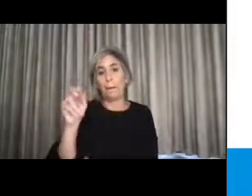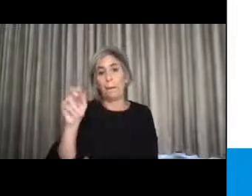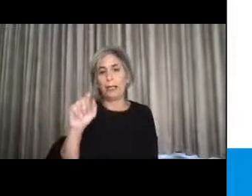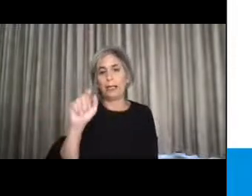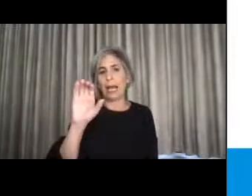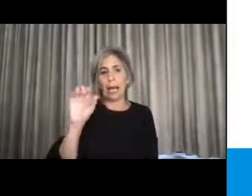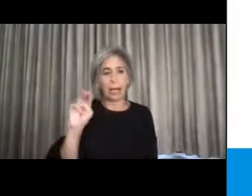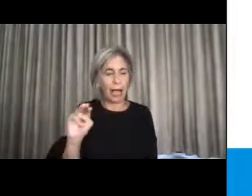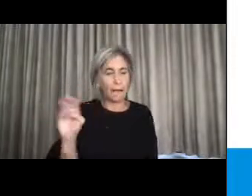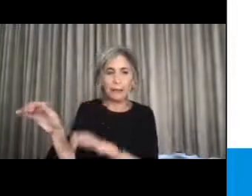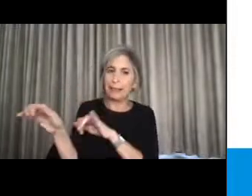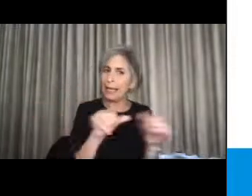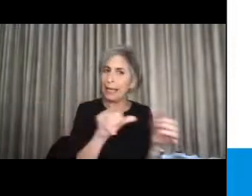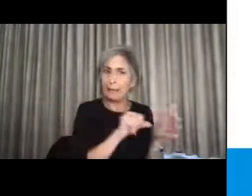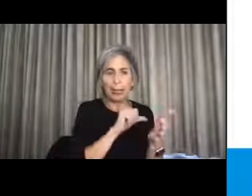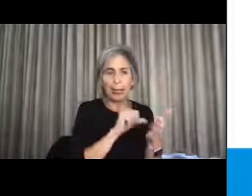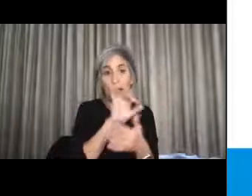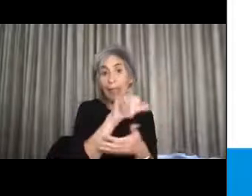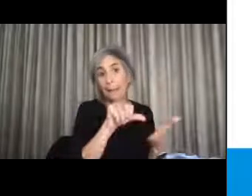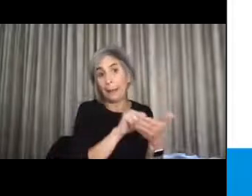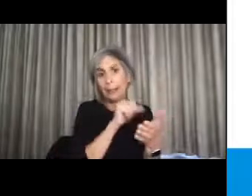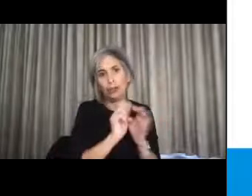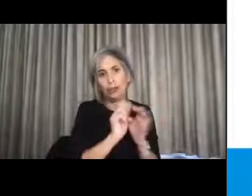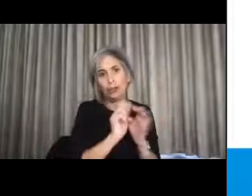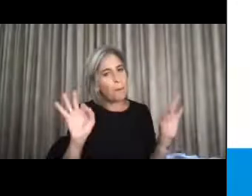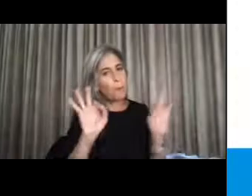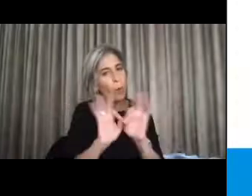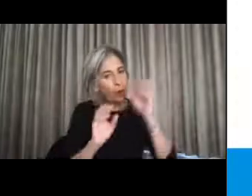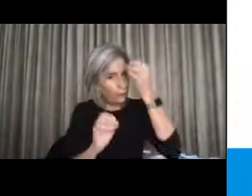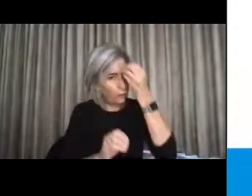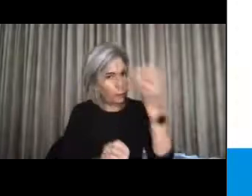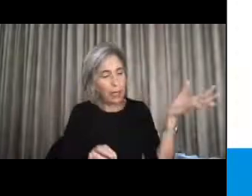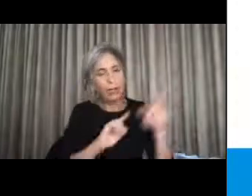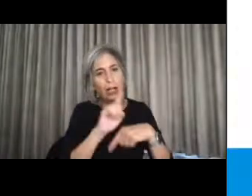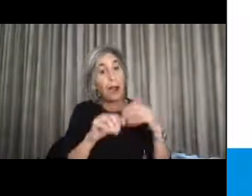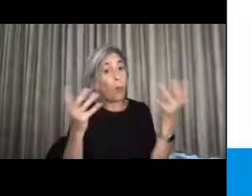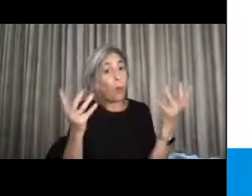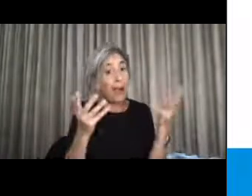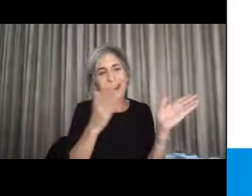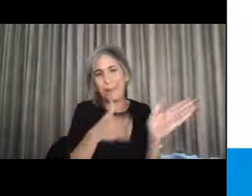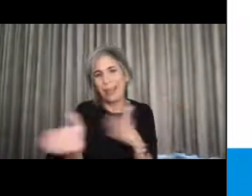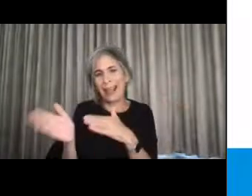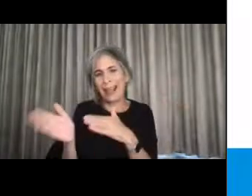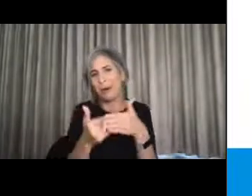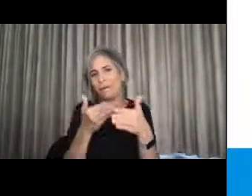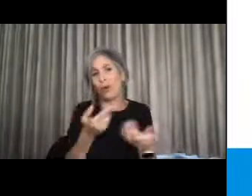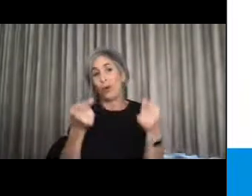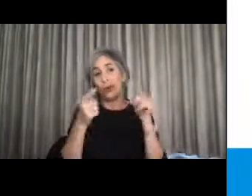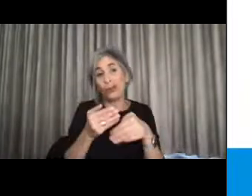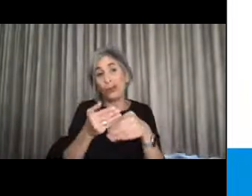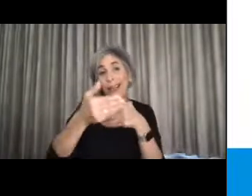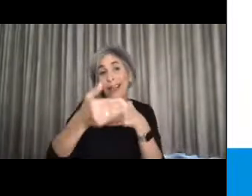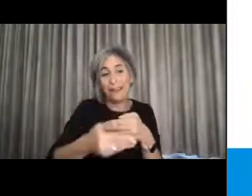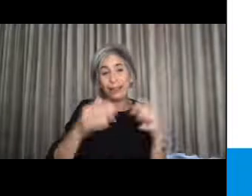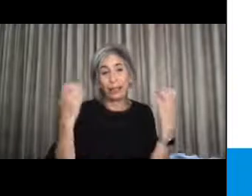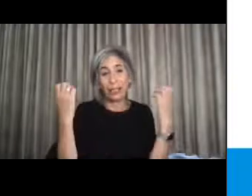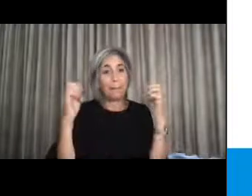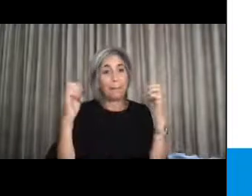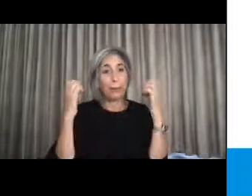same page. On that page is very important information about planning for before, during, and after an